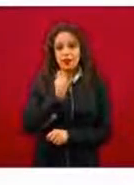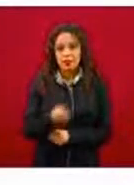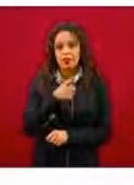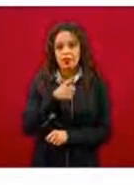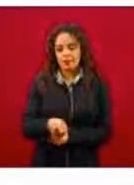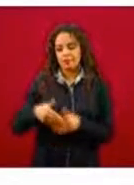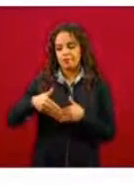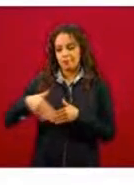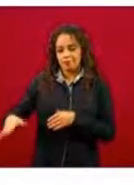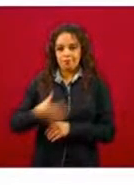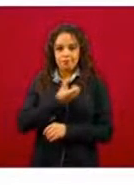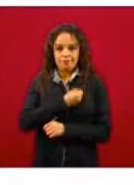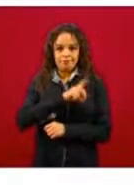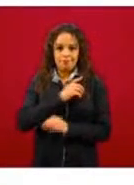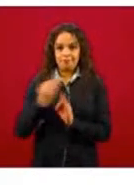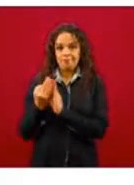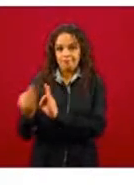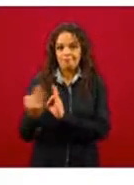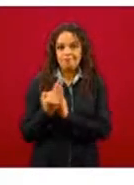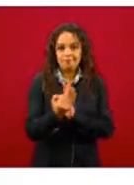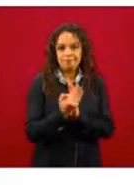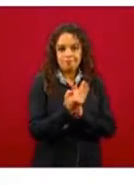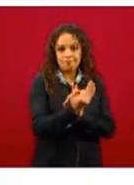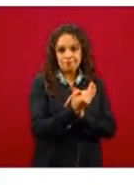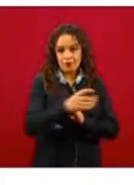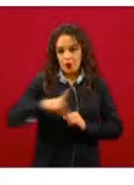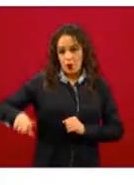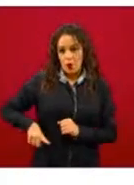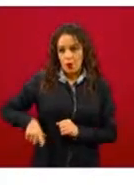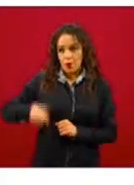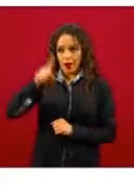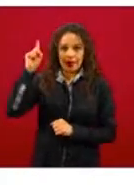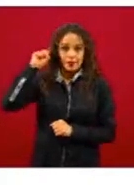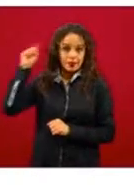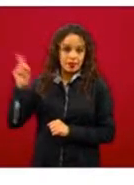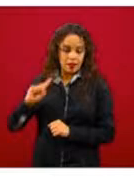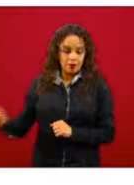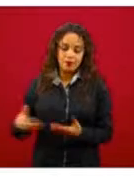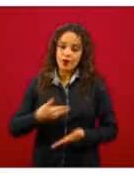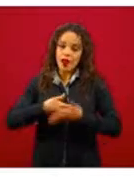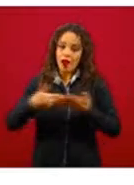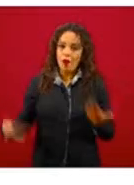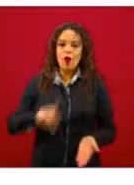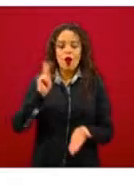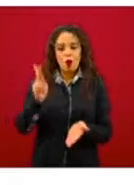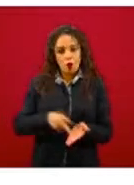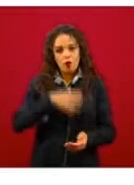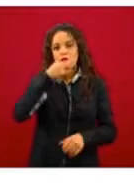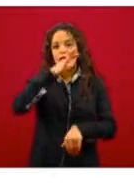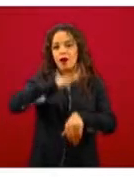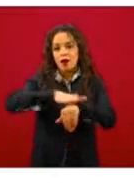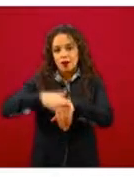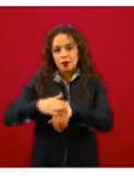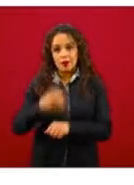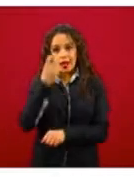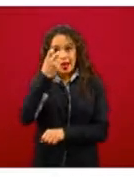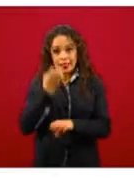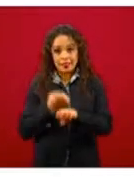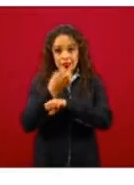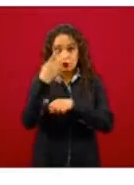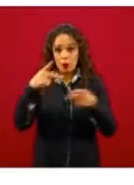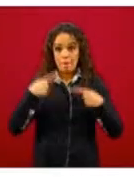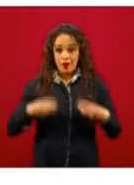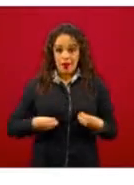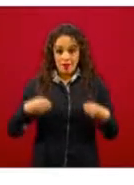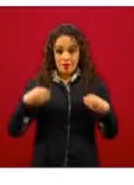of the safe distance campaign on the government's end, specifically in Zacatecas. Here we would like to take a moment